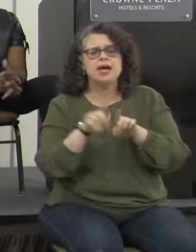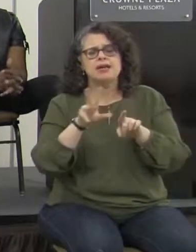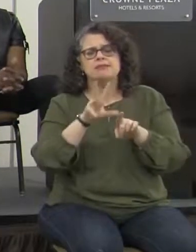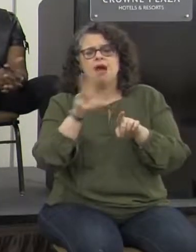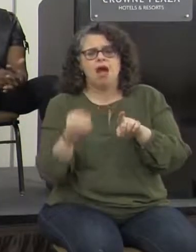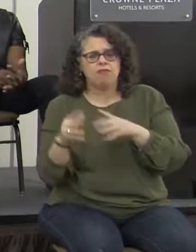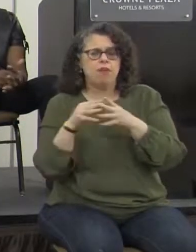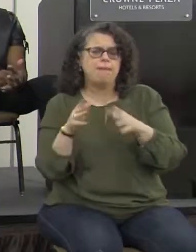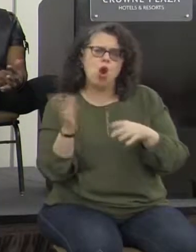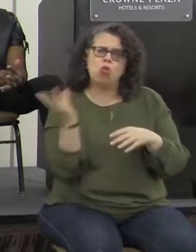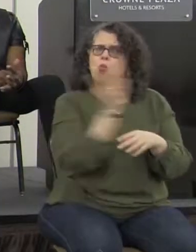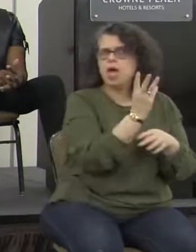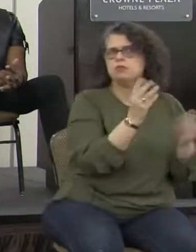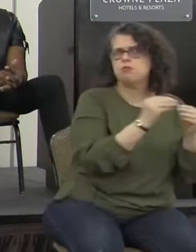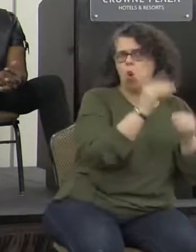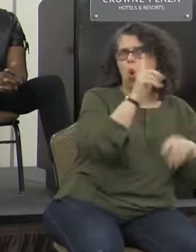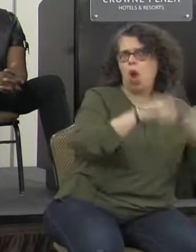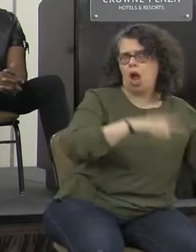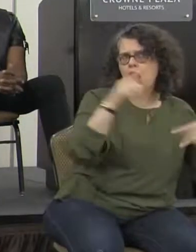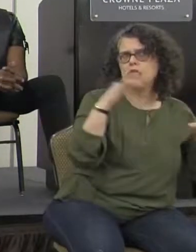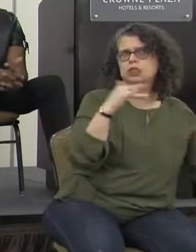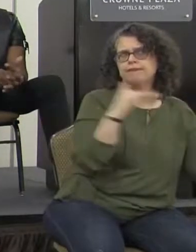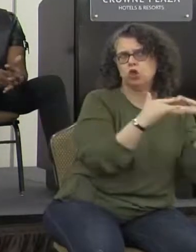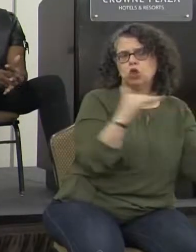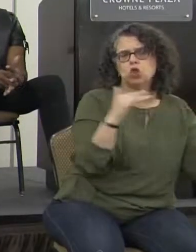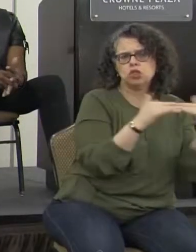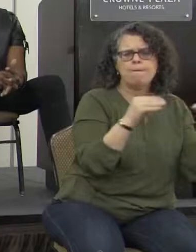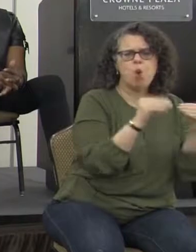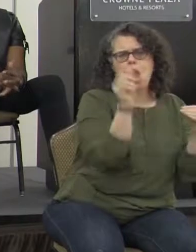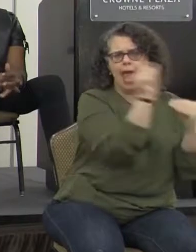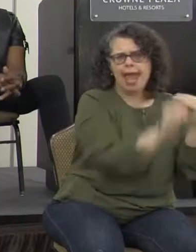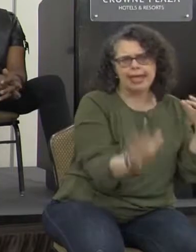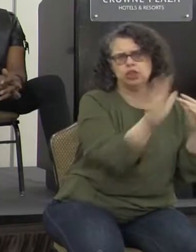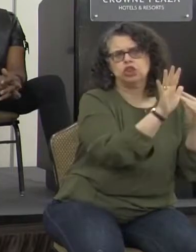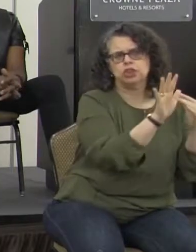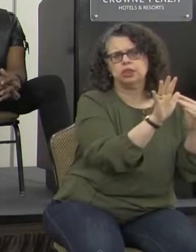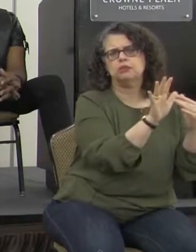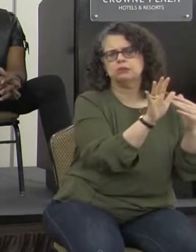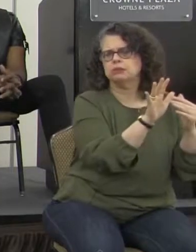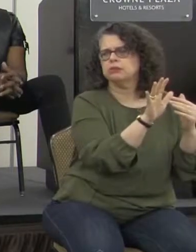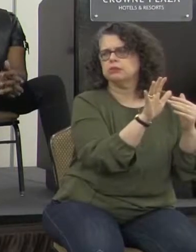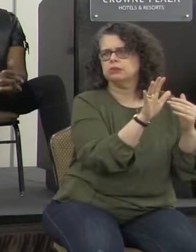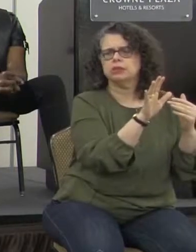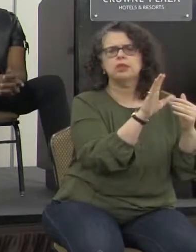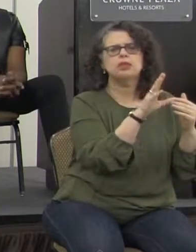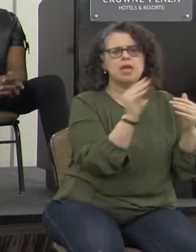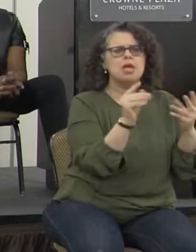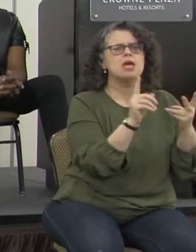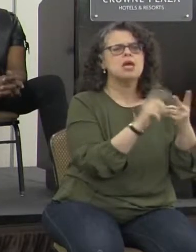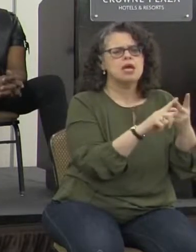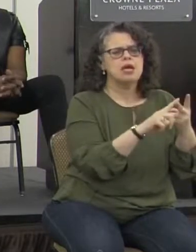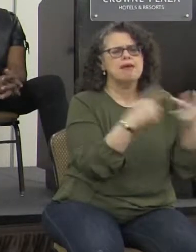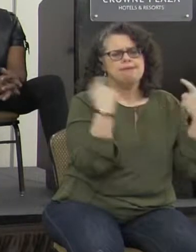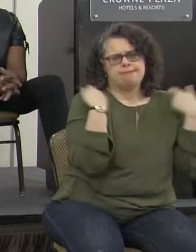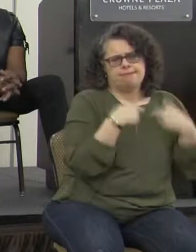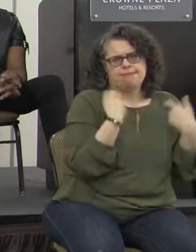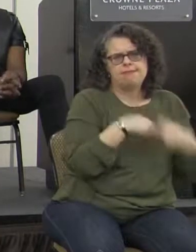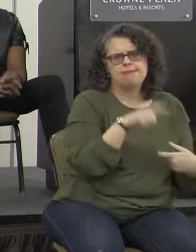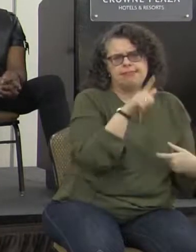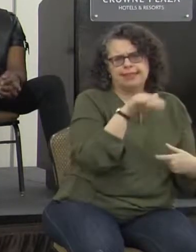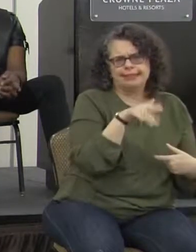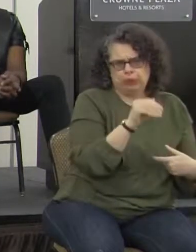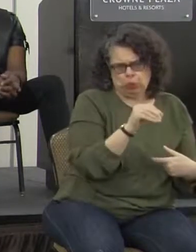a lot more diverse and have more people of Asian descent and also have people of Latino descent.